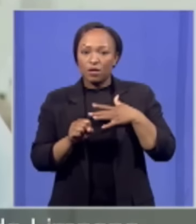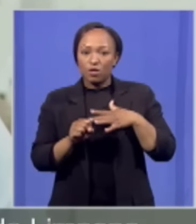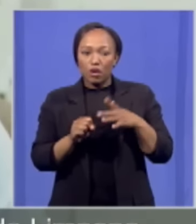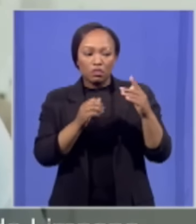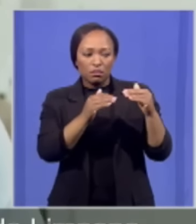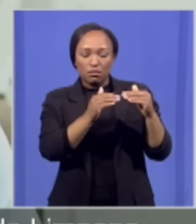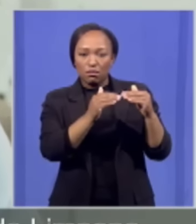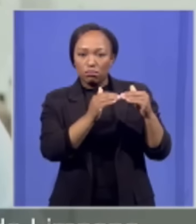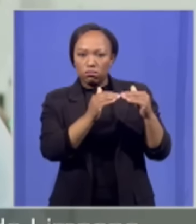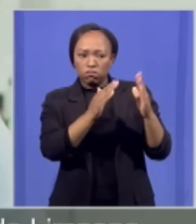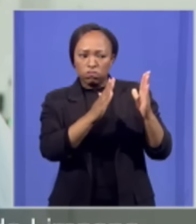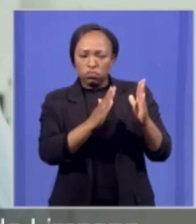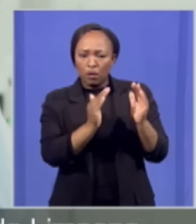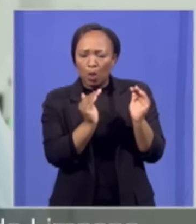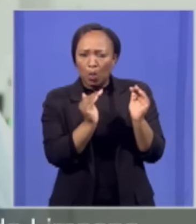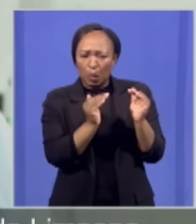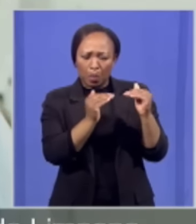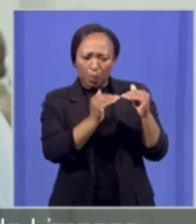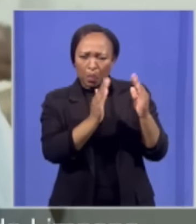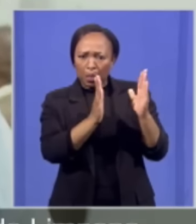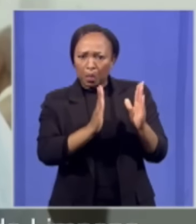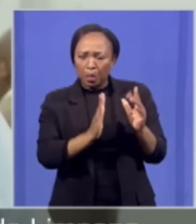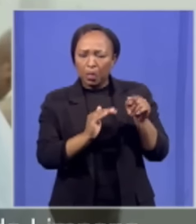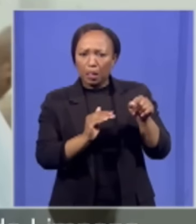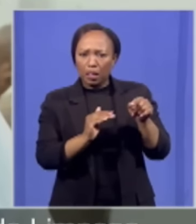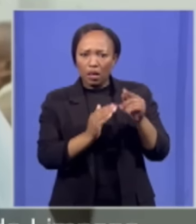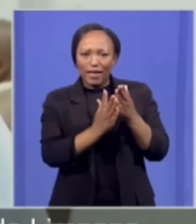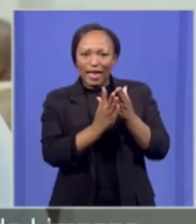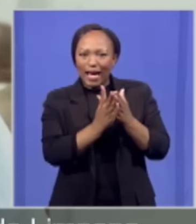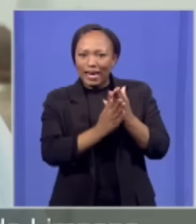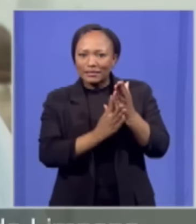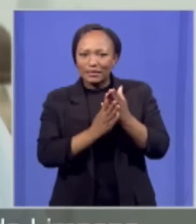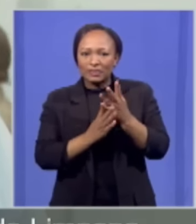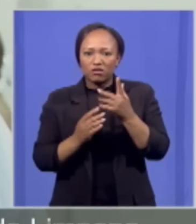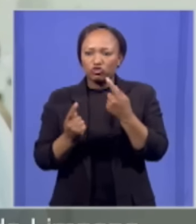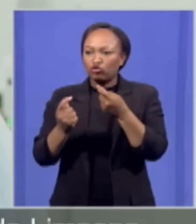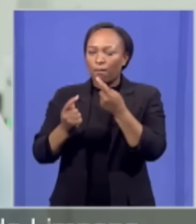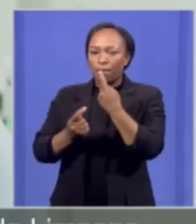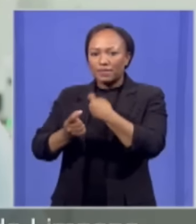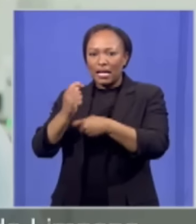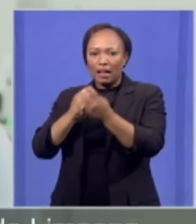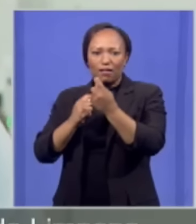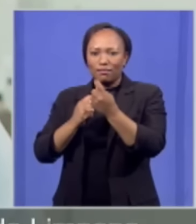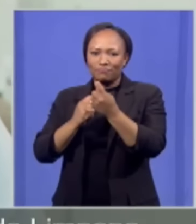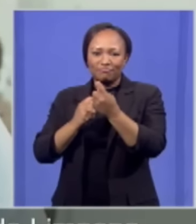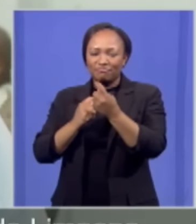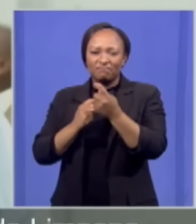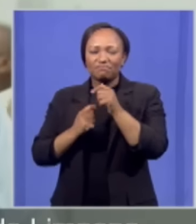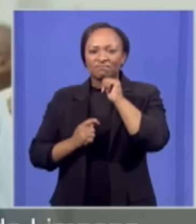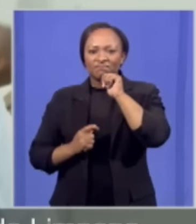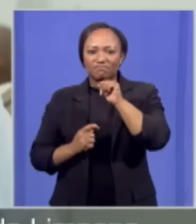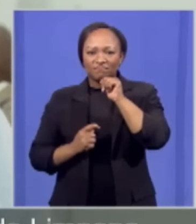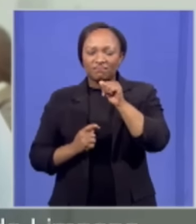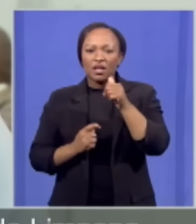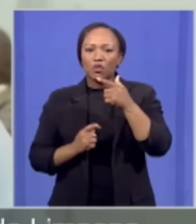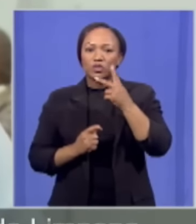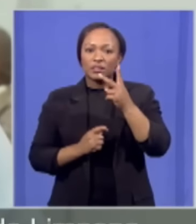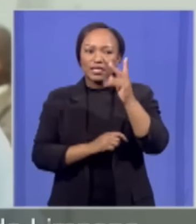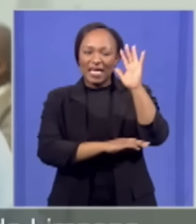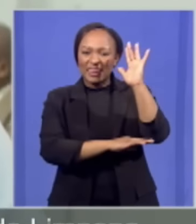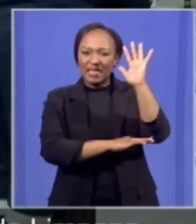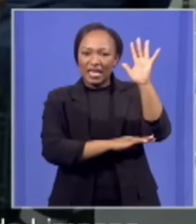household which doesn't have any access to the market to plant, even if it's 1 tree or 2 trees. I want to see people coming